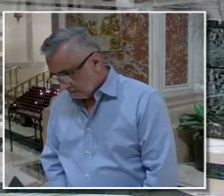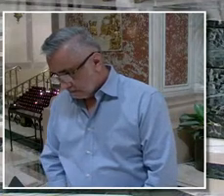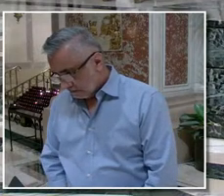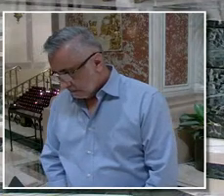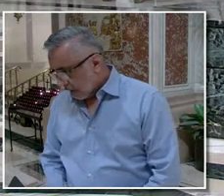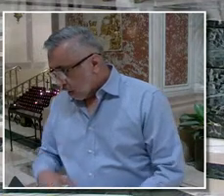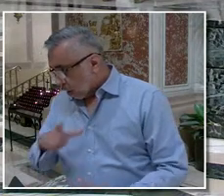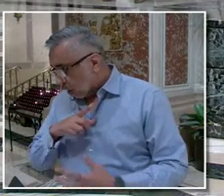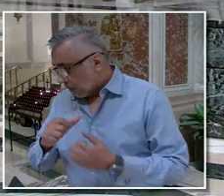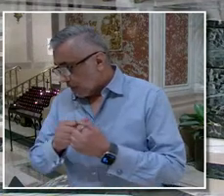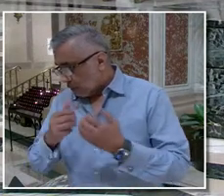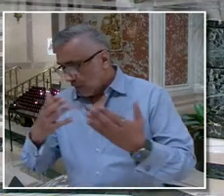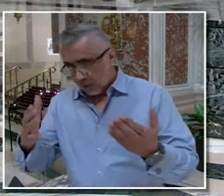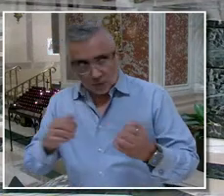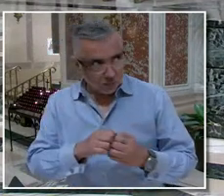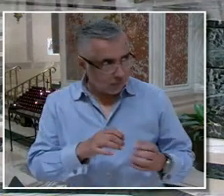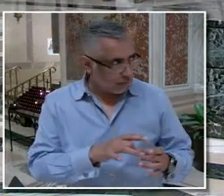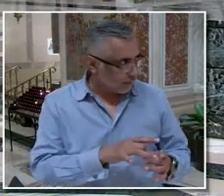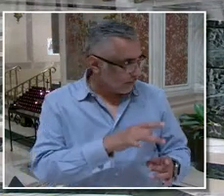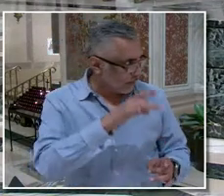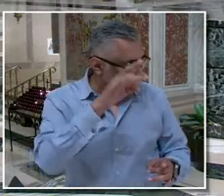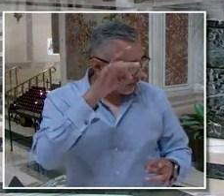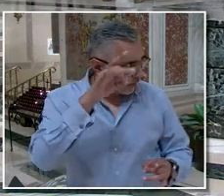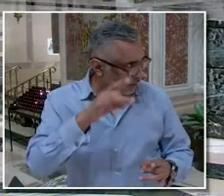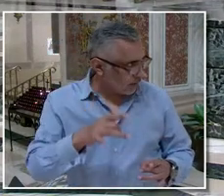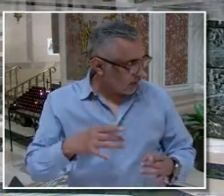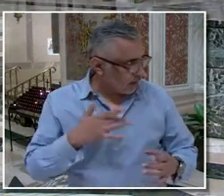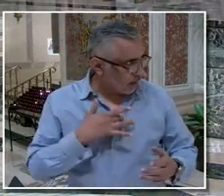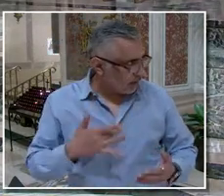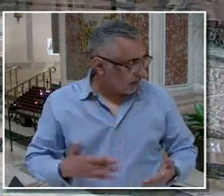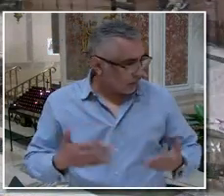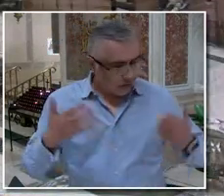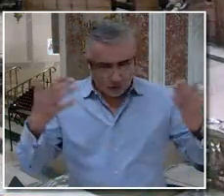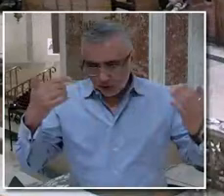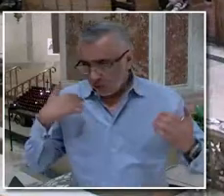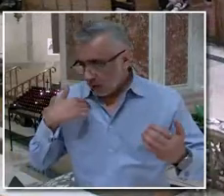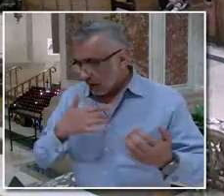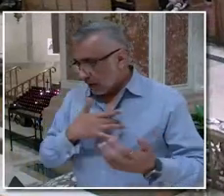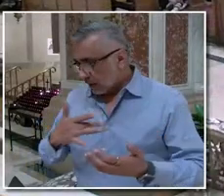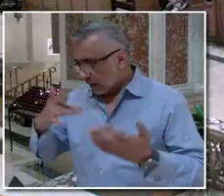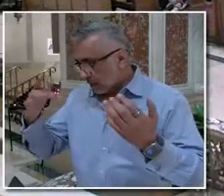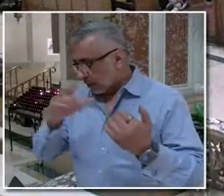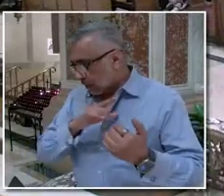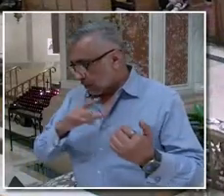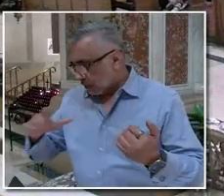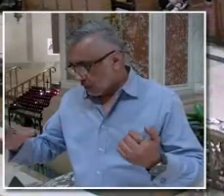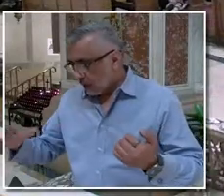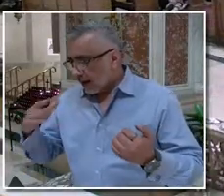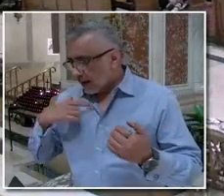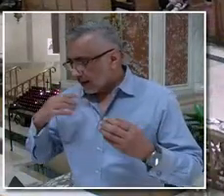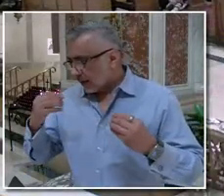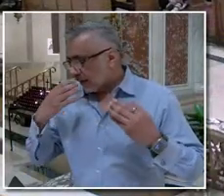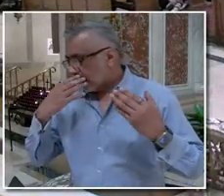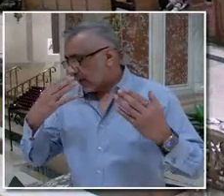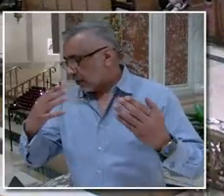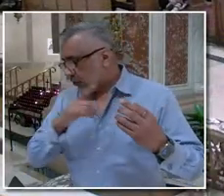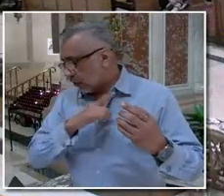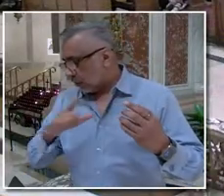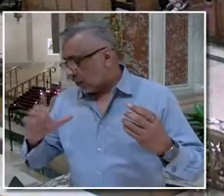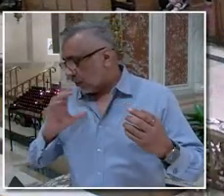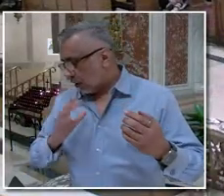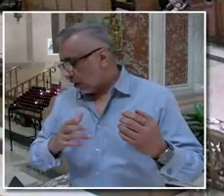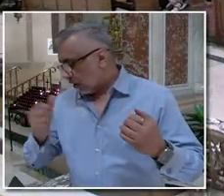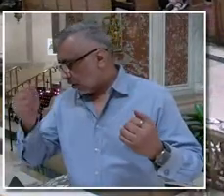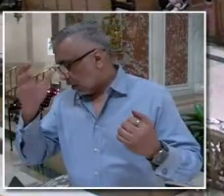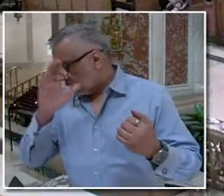The Lord be with you. And with your spirit. Lift up your hearts. We lift them up to the Lord. Let us give thanks to the Lord our